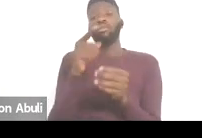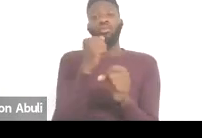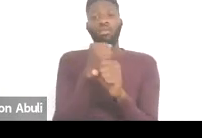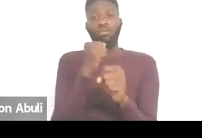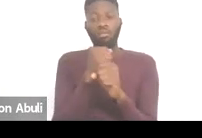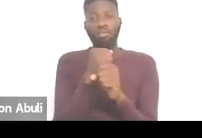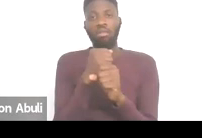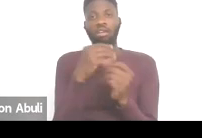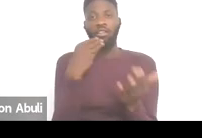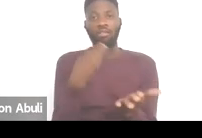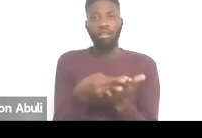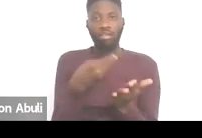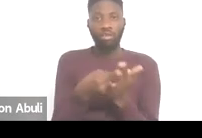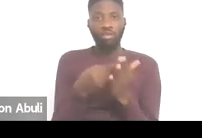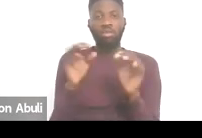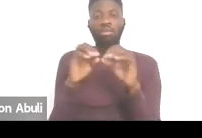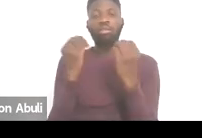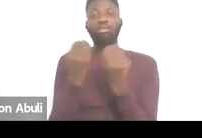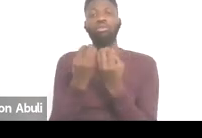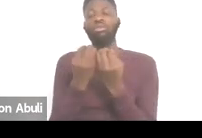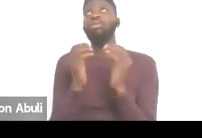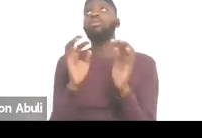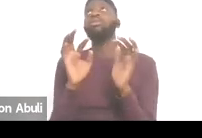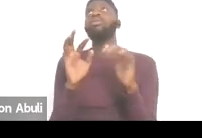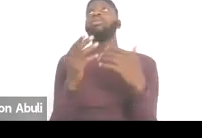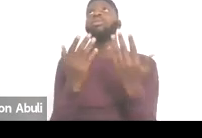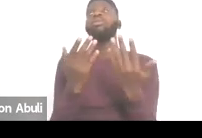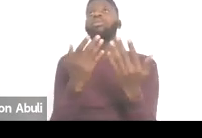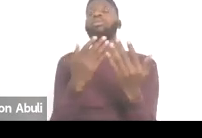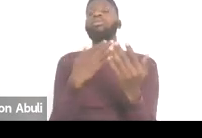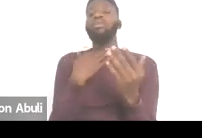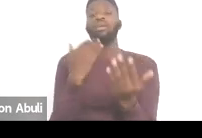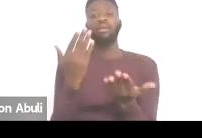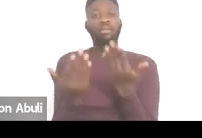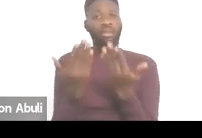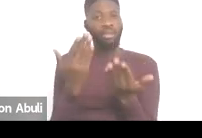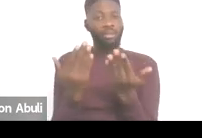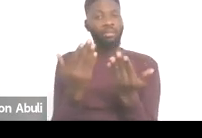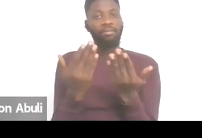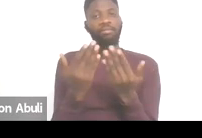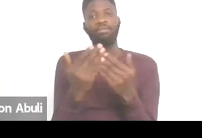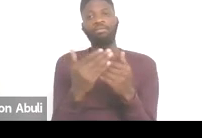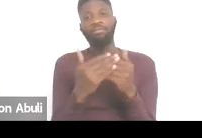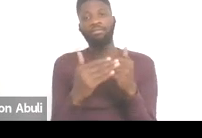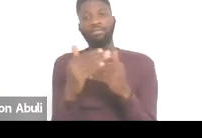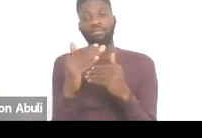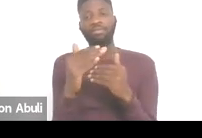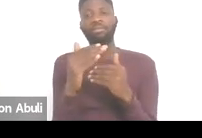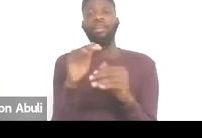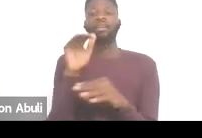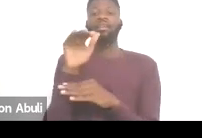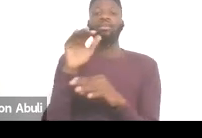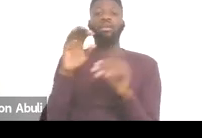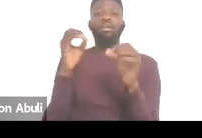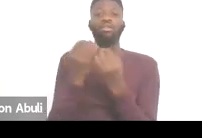financial organization, or are you looking to borrow financial help from the organization? Then they would